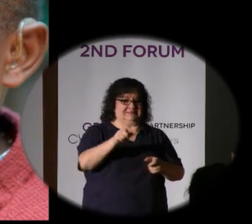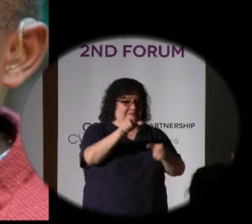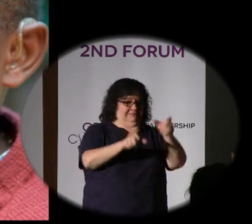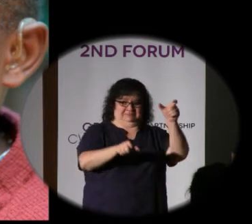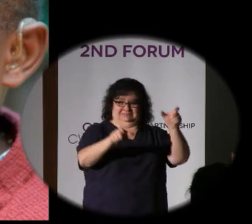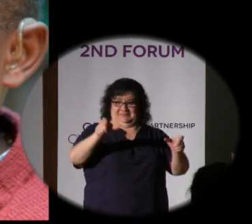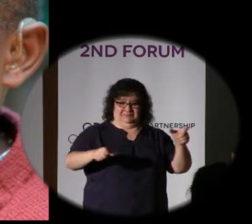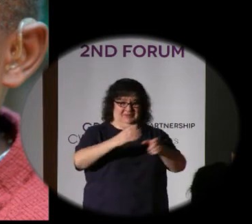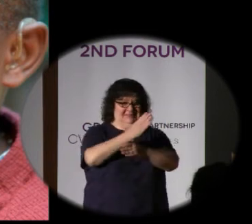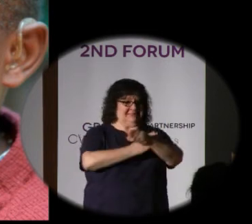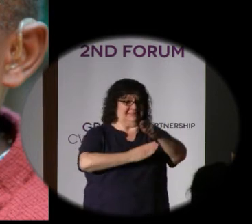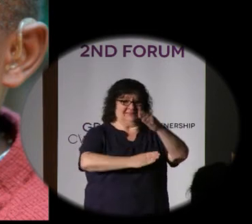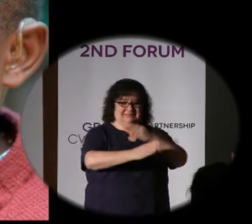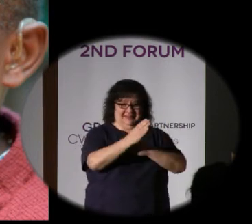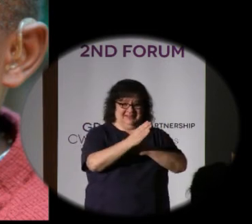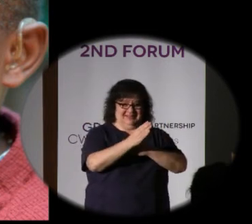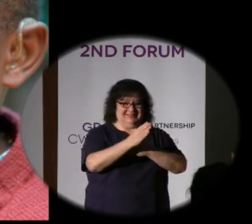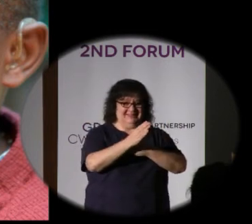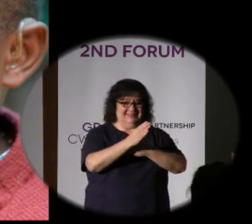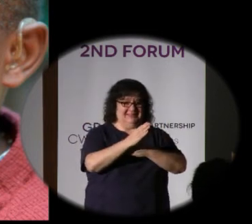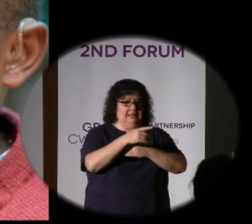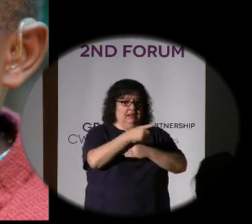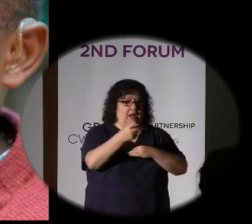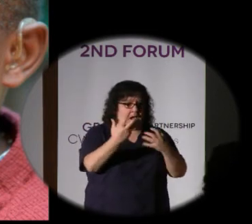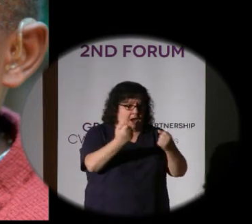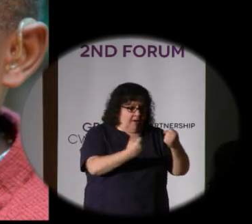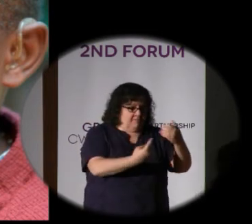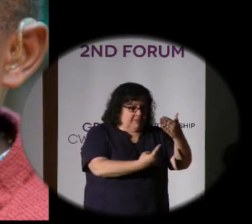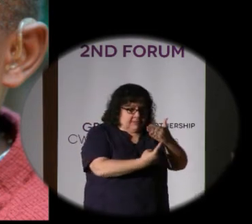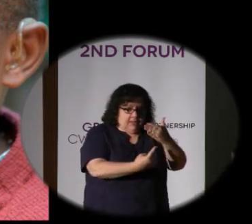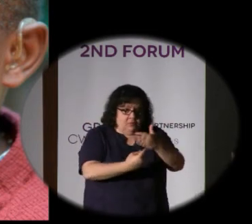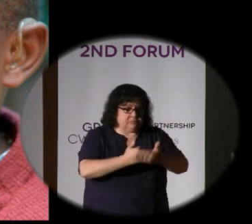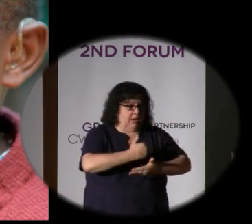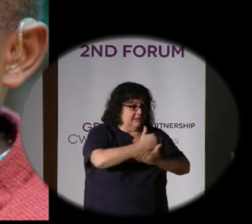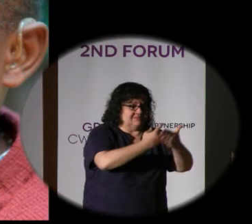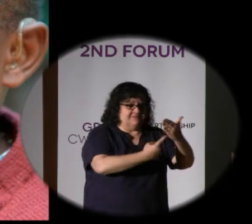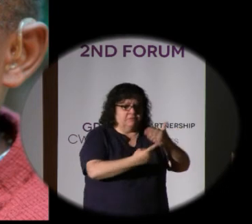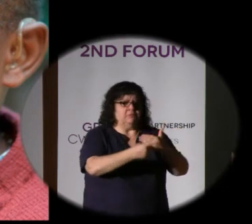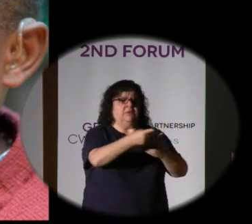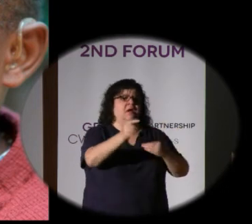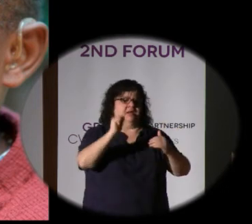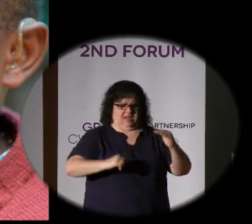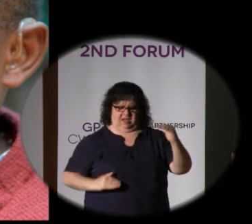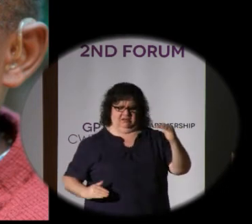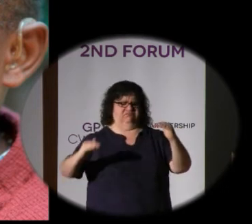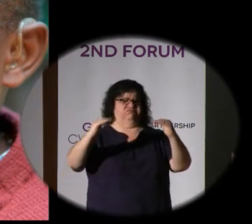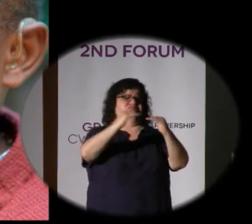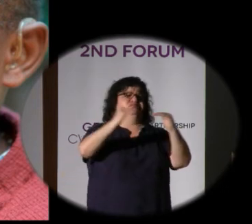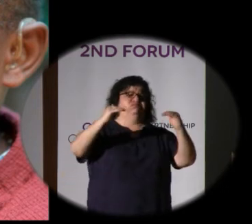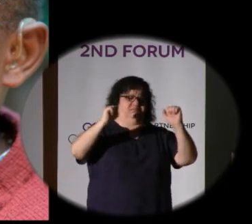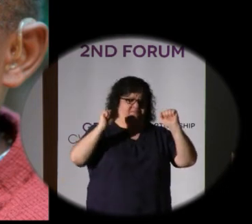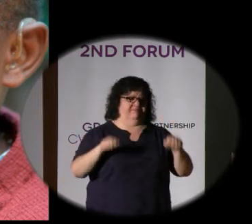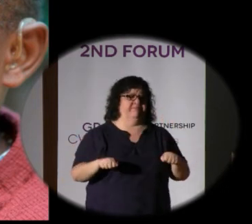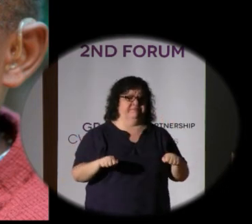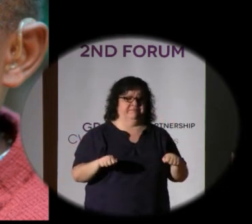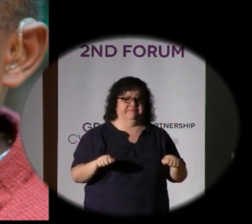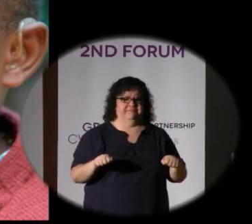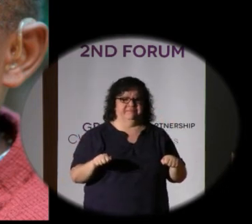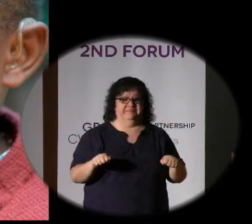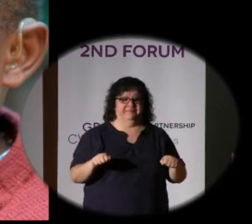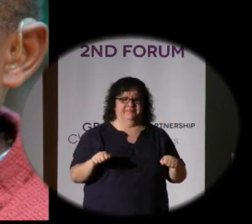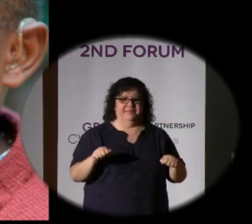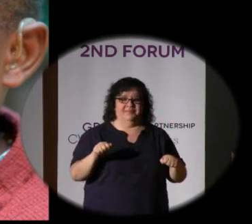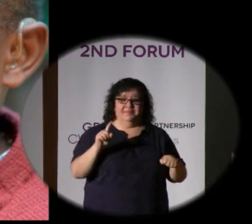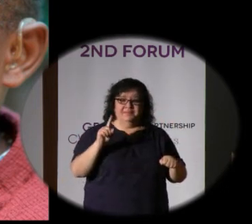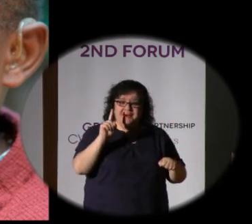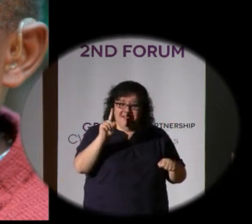that 90% people, 90% children with disabilities do not have access to assistive technology. If